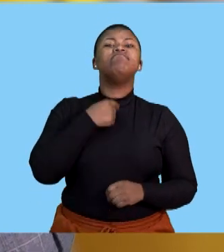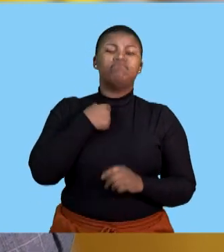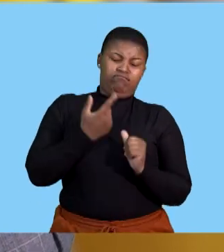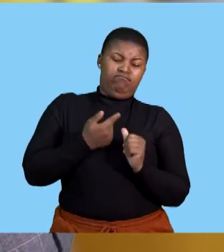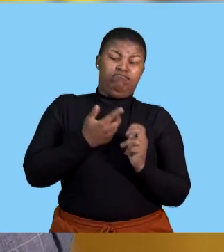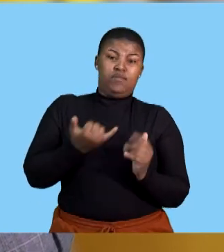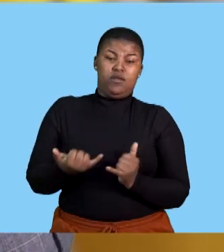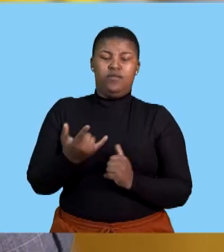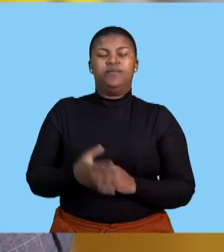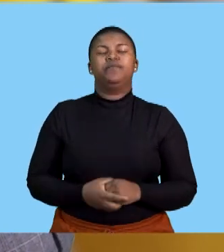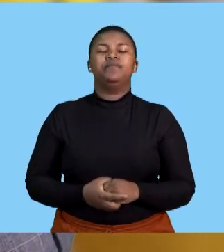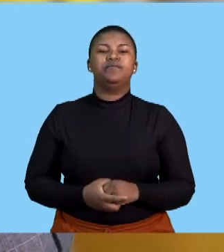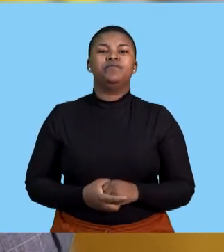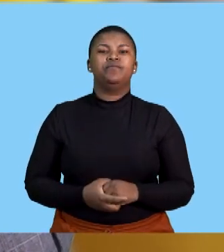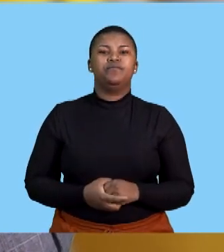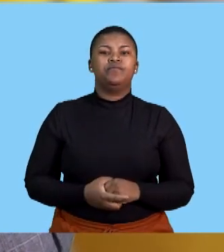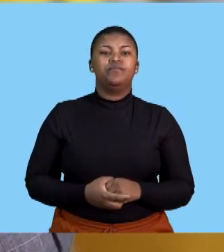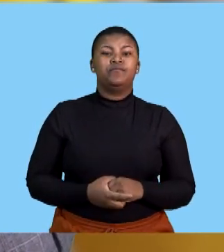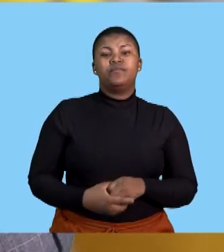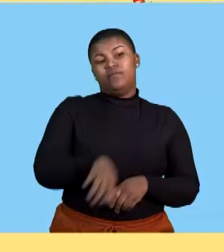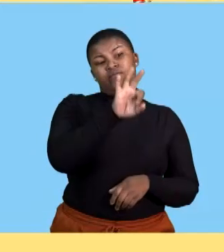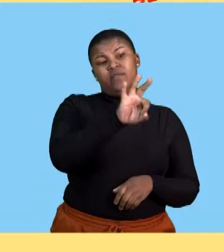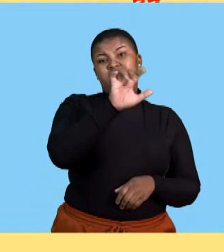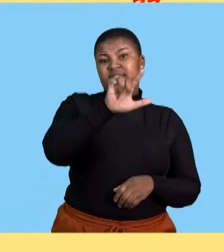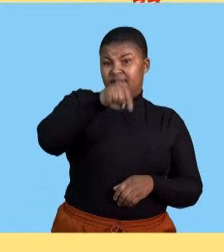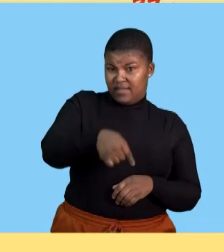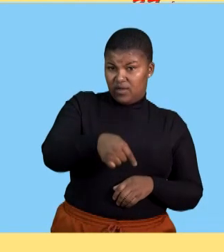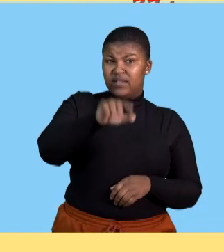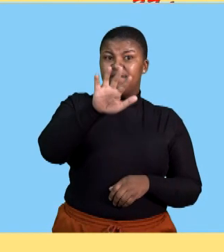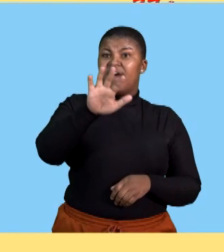I'll then take my amount, which is